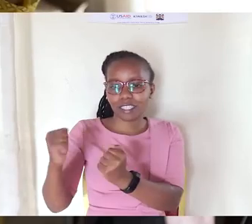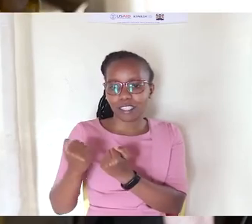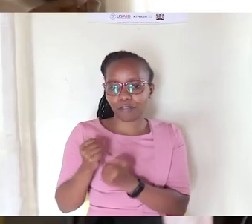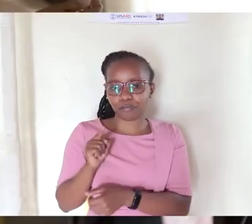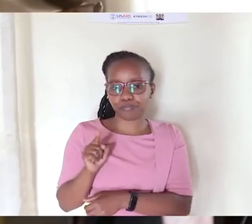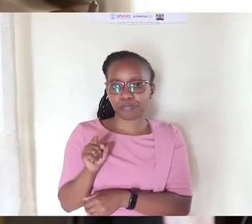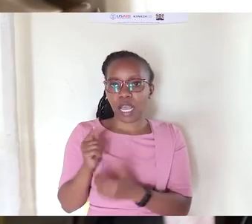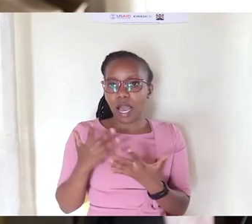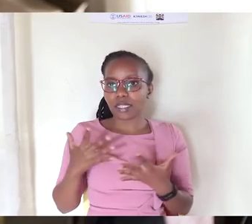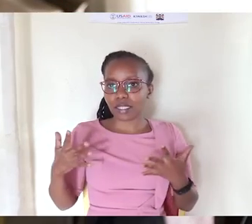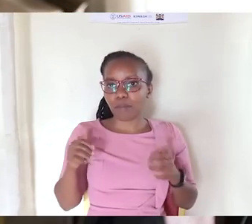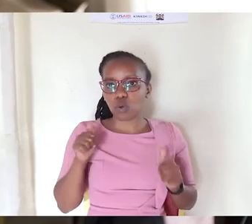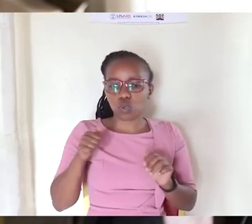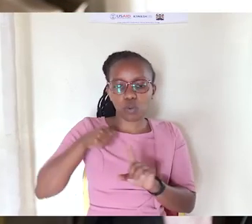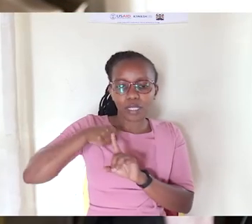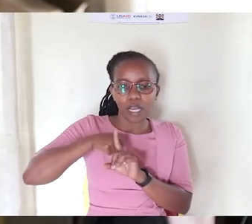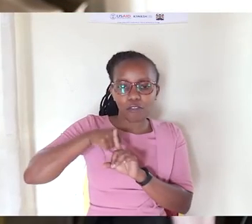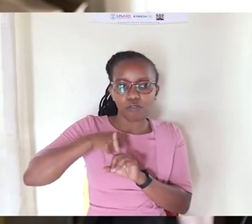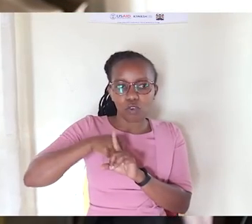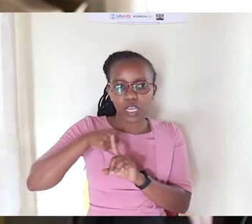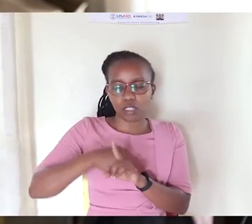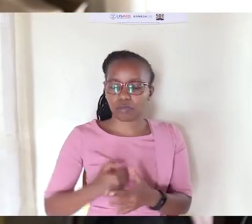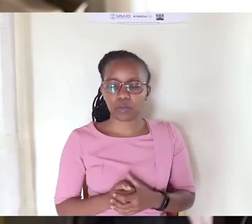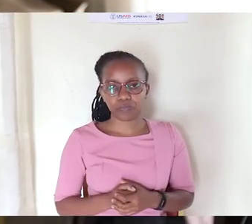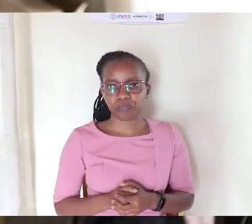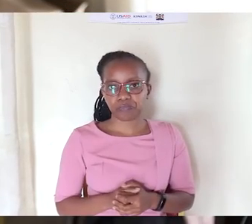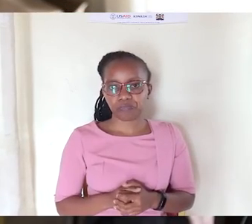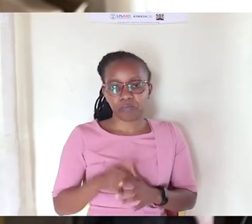something that we must be able to lobby for. Finally,